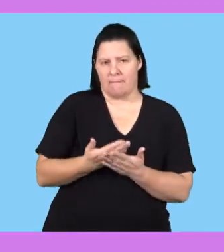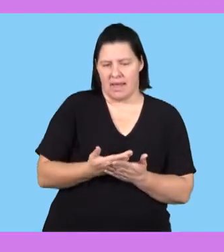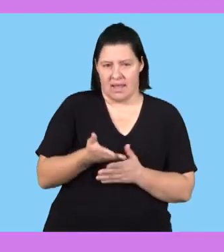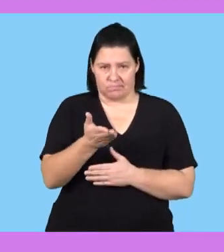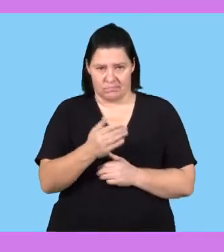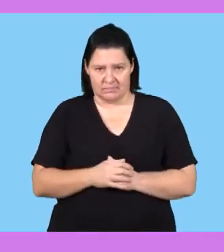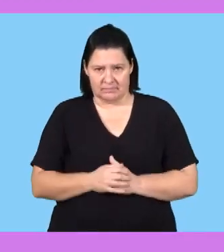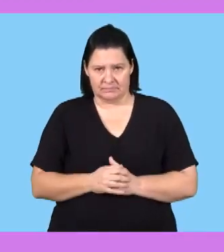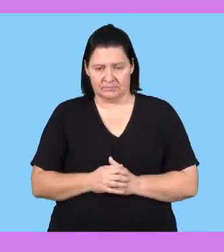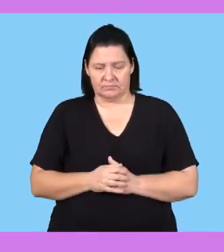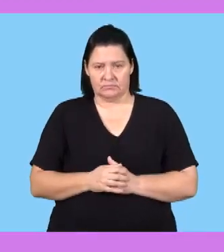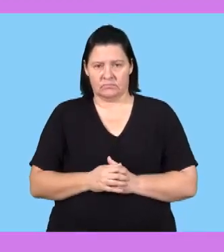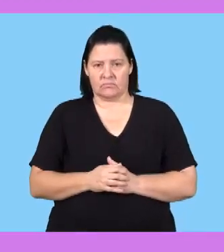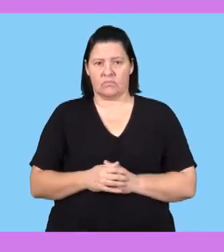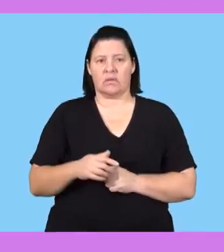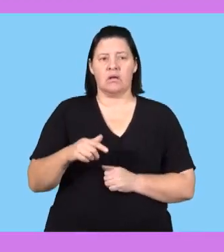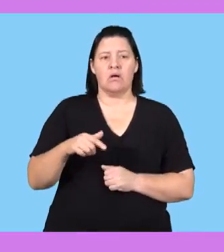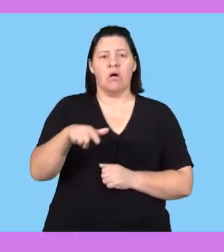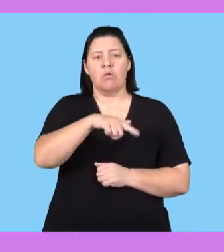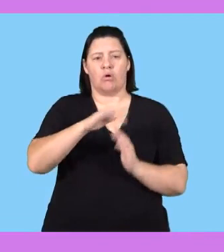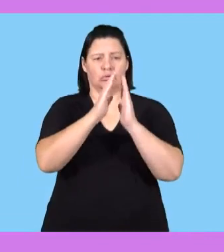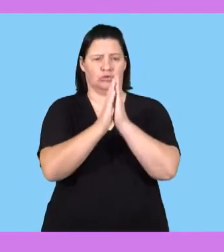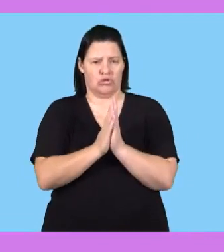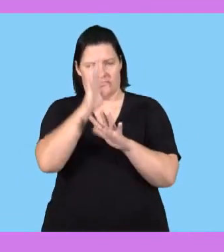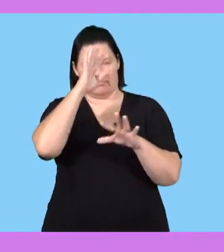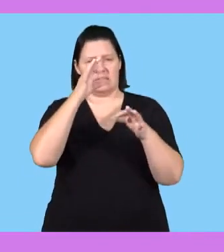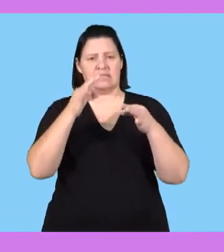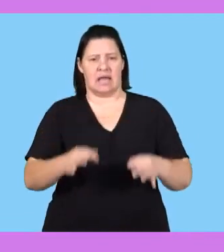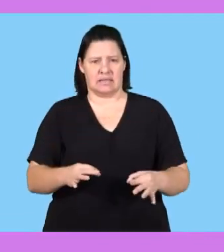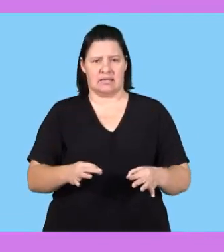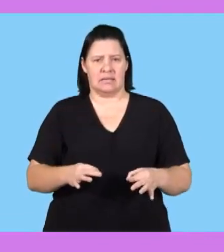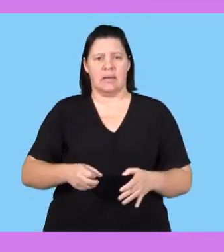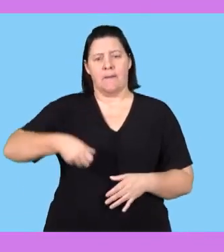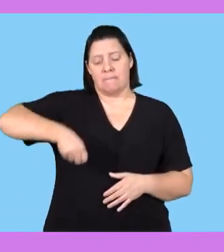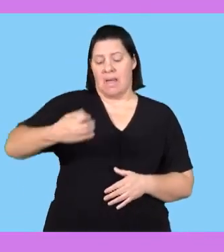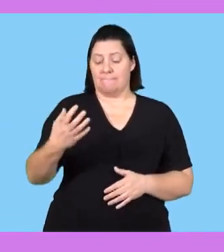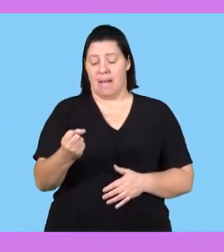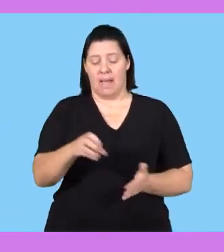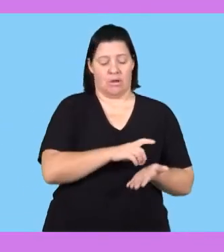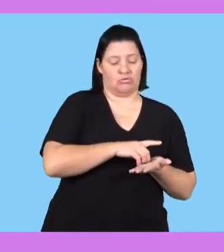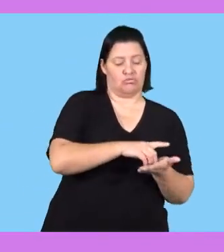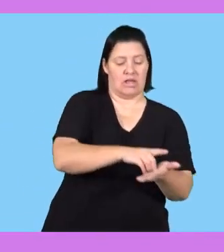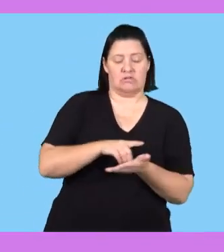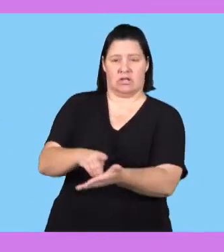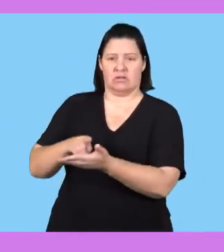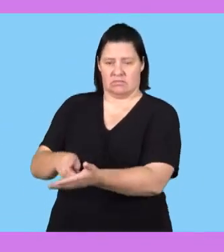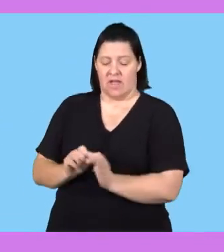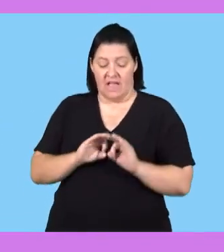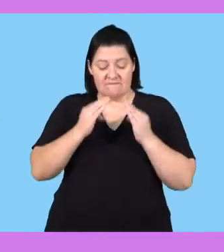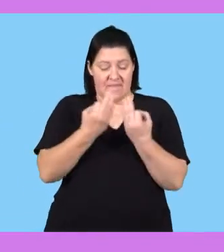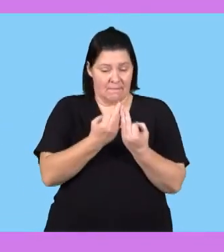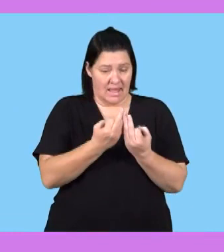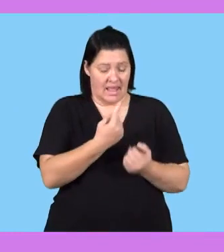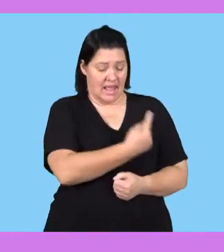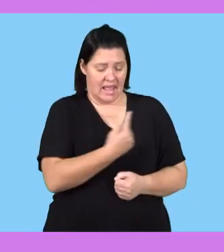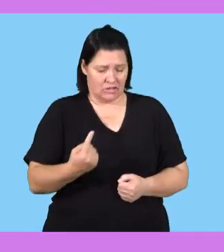to apply it now here. The local church has decided to donate bags of maize meal. Each